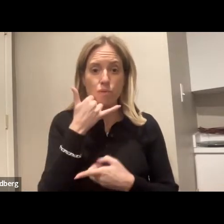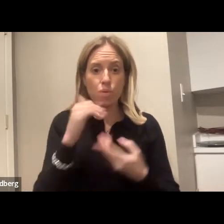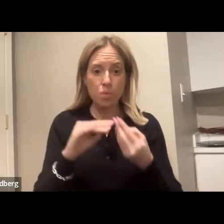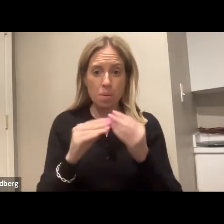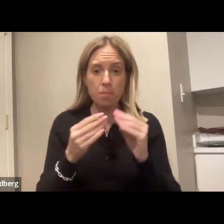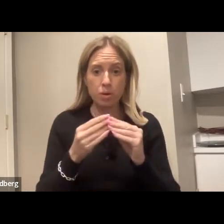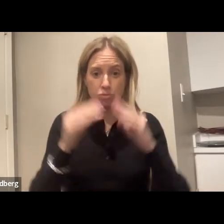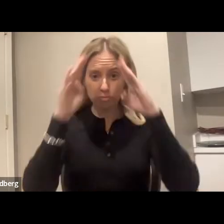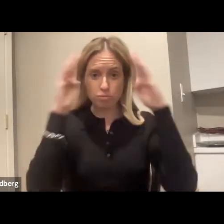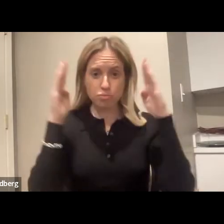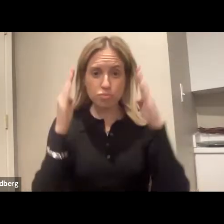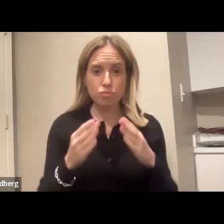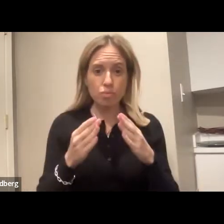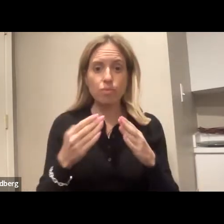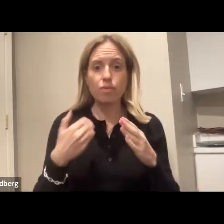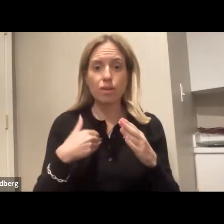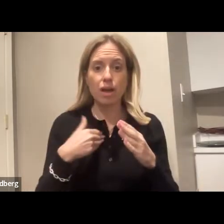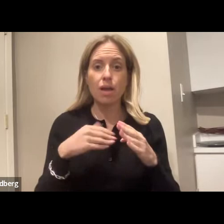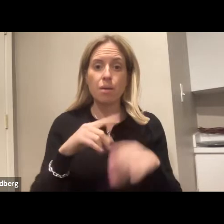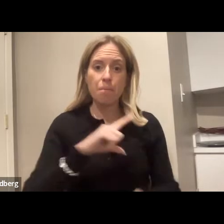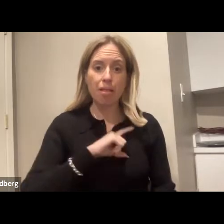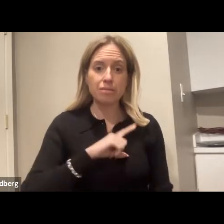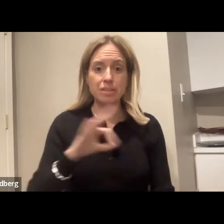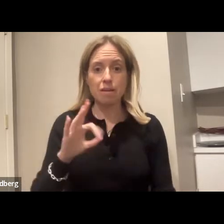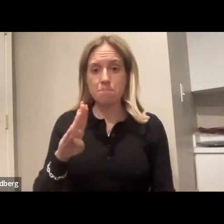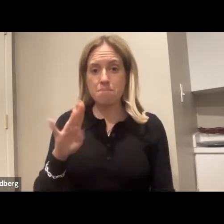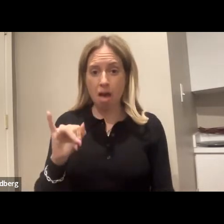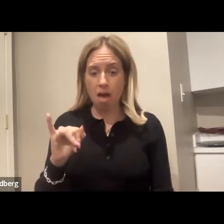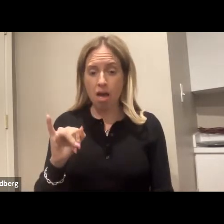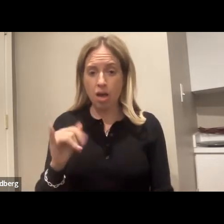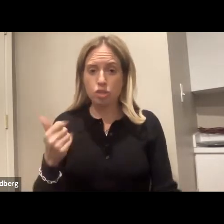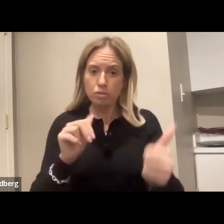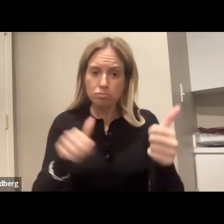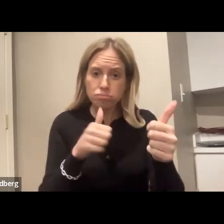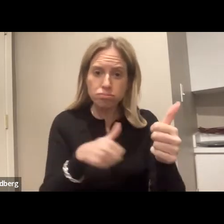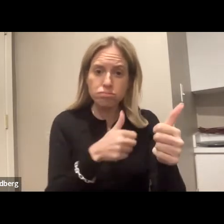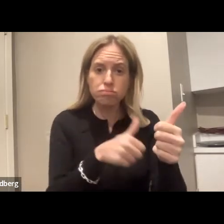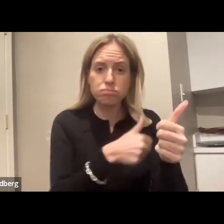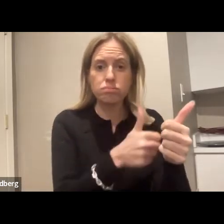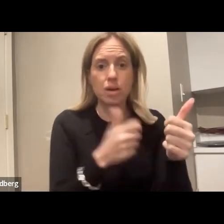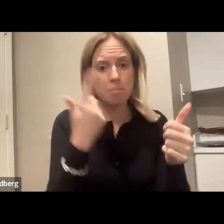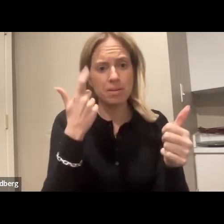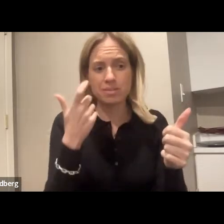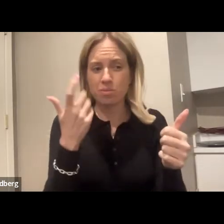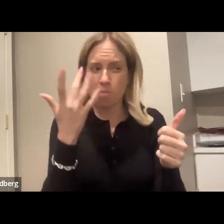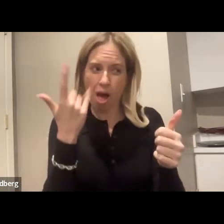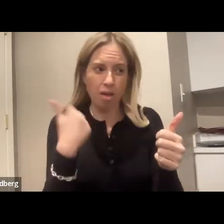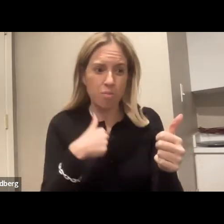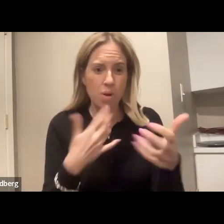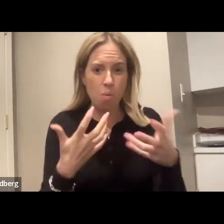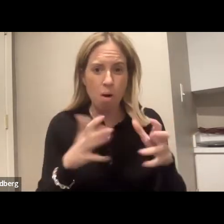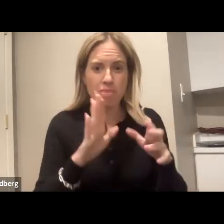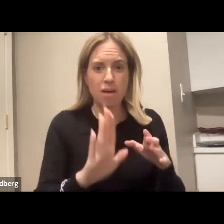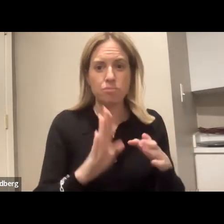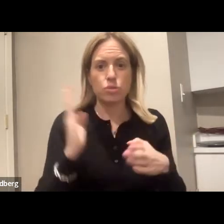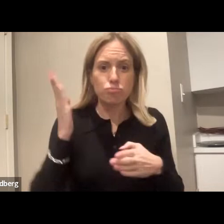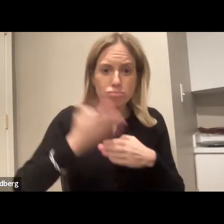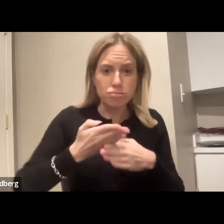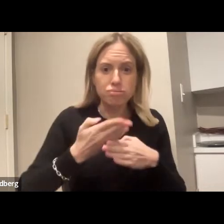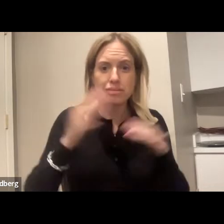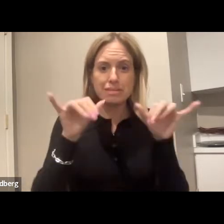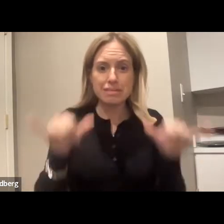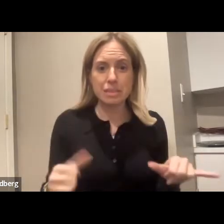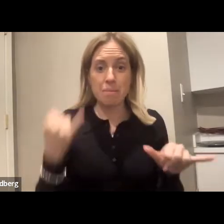we had the police and the FBI involved in trying to track that, because we don't want them to tie up the system when we actually have a